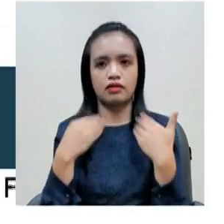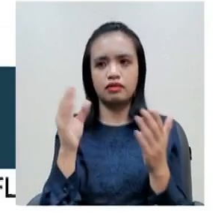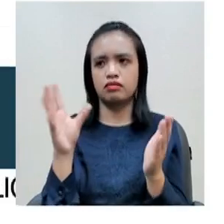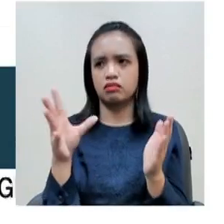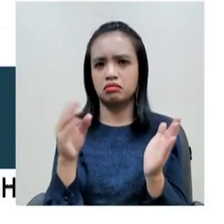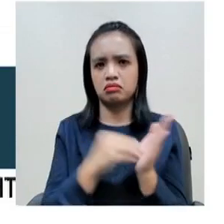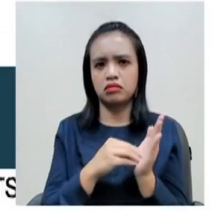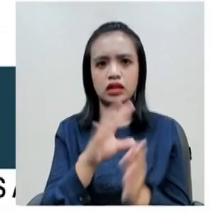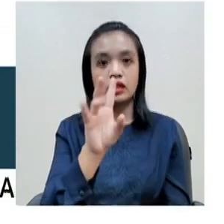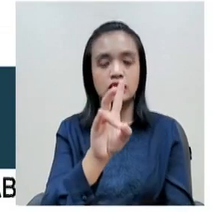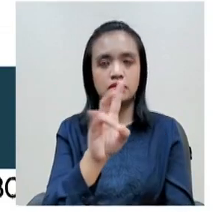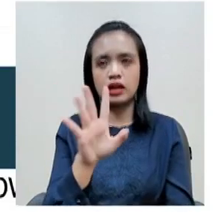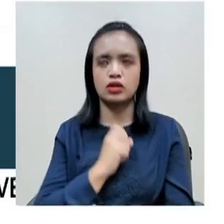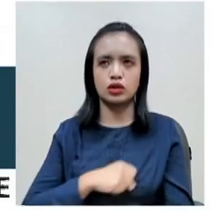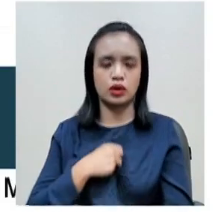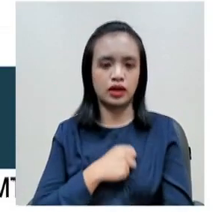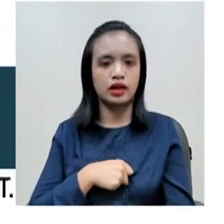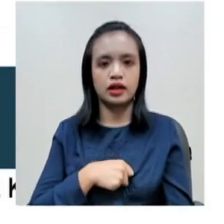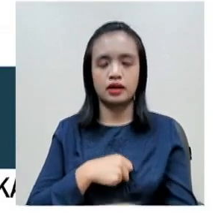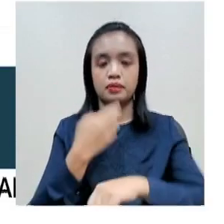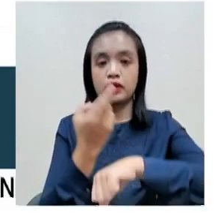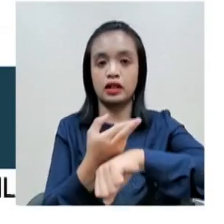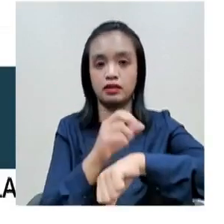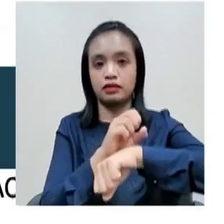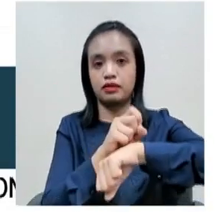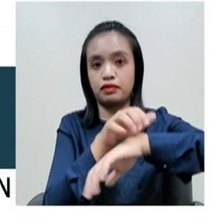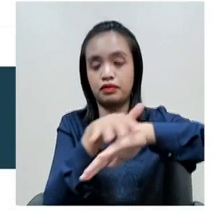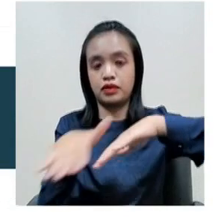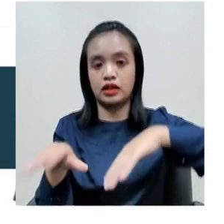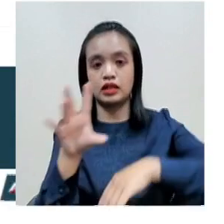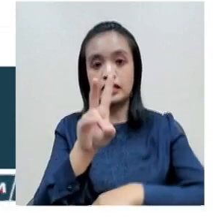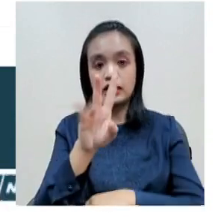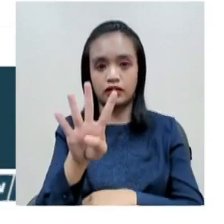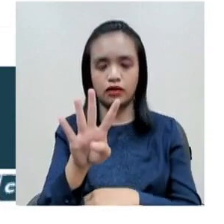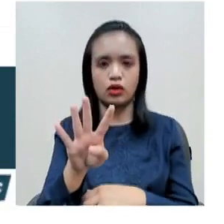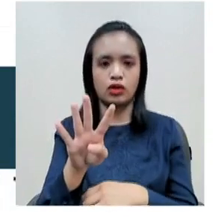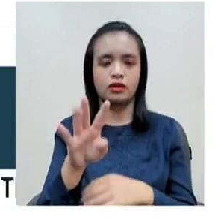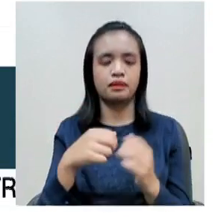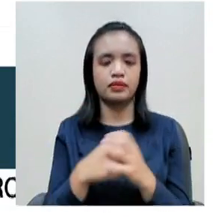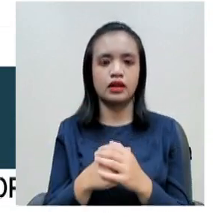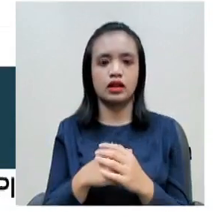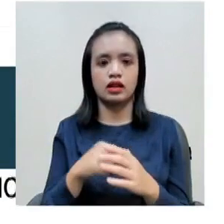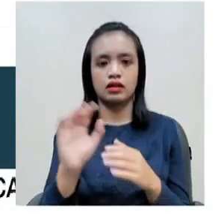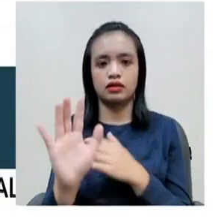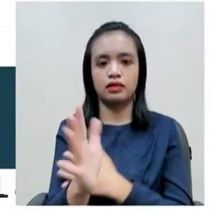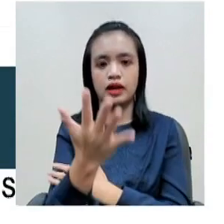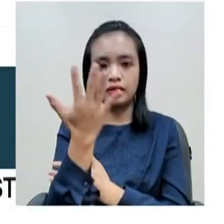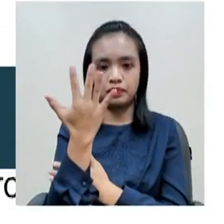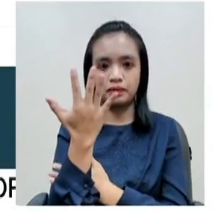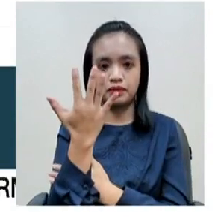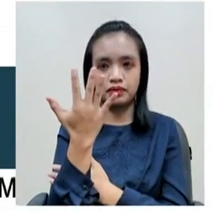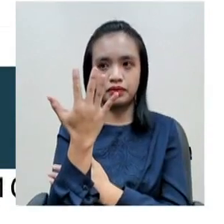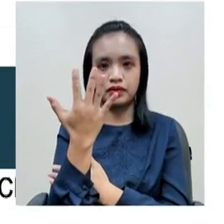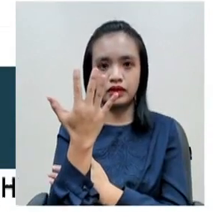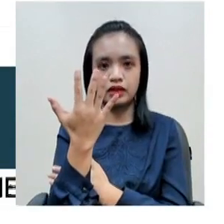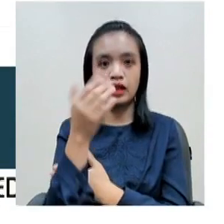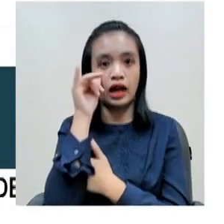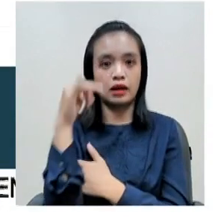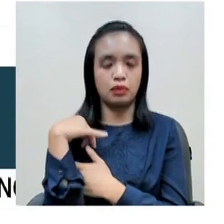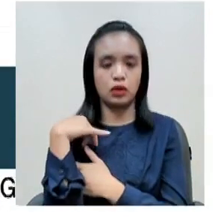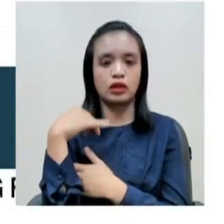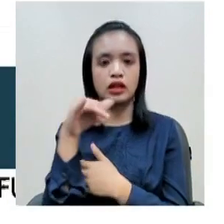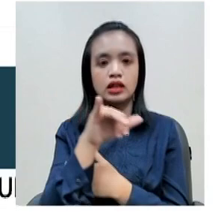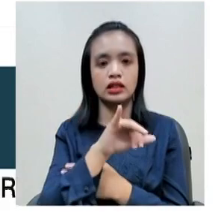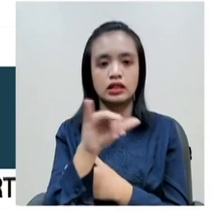74 rockfall events. This is from 5 a.m. the previous day to 5 a.m. Of the reporting day.